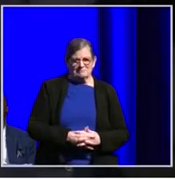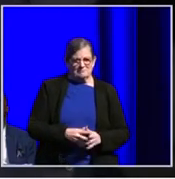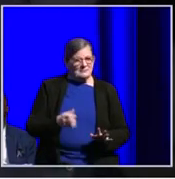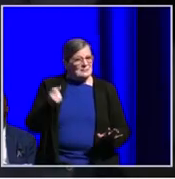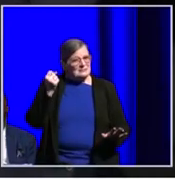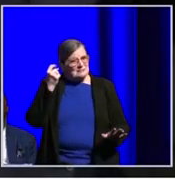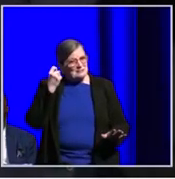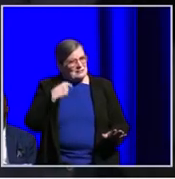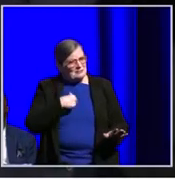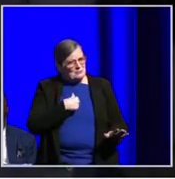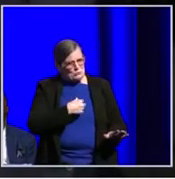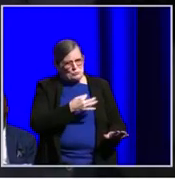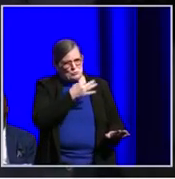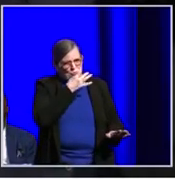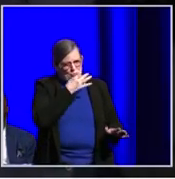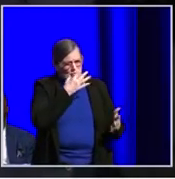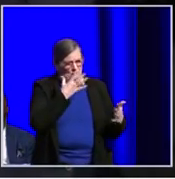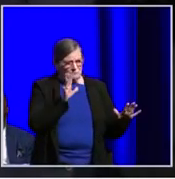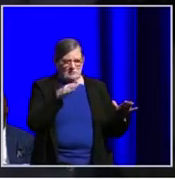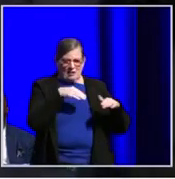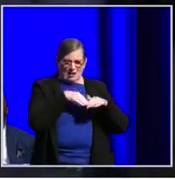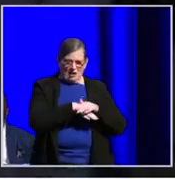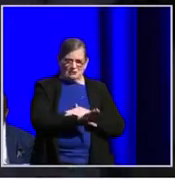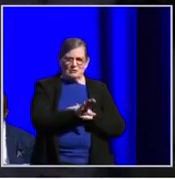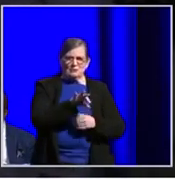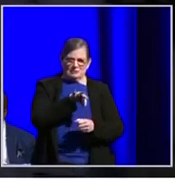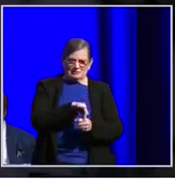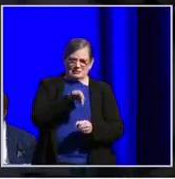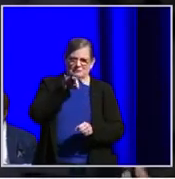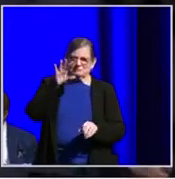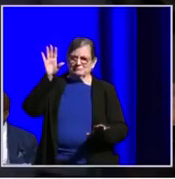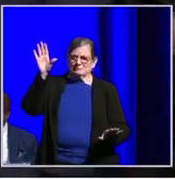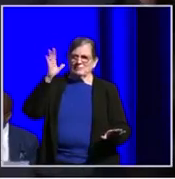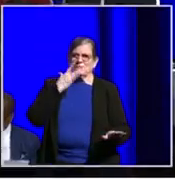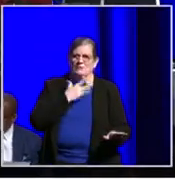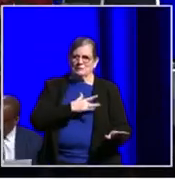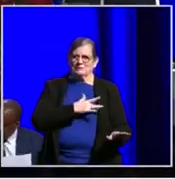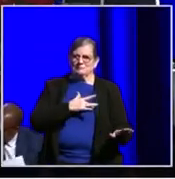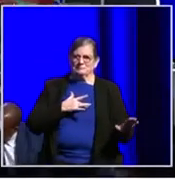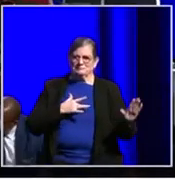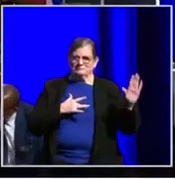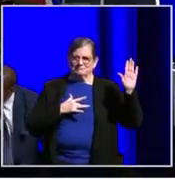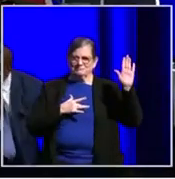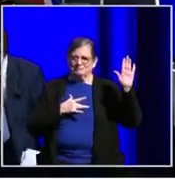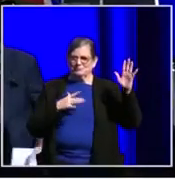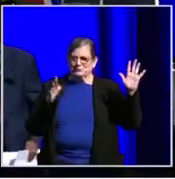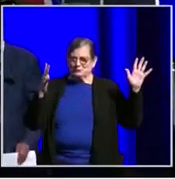to enter. On which I'm about to enter. Congratulations. Thank you.